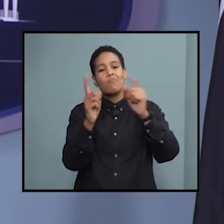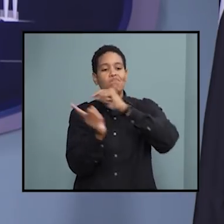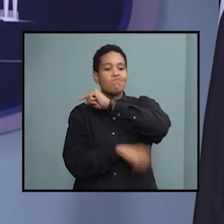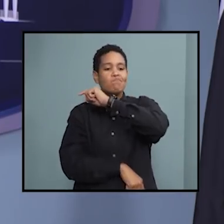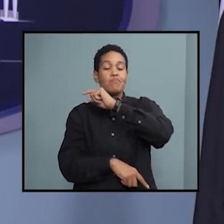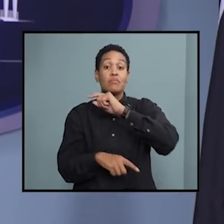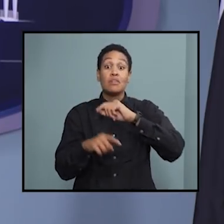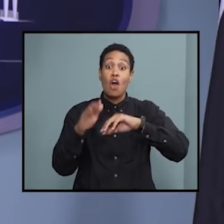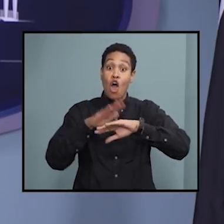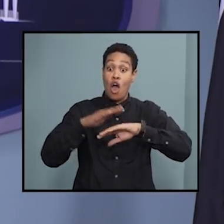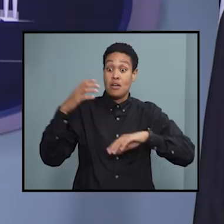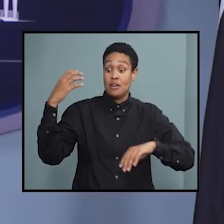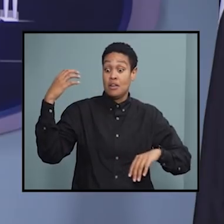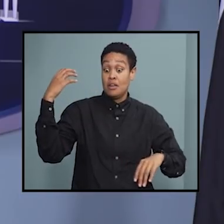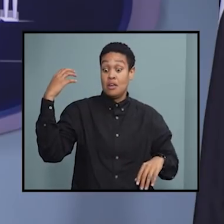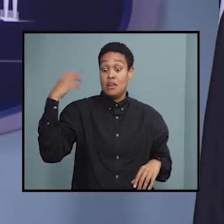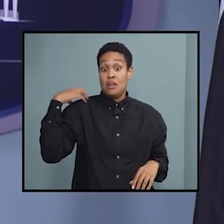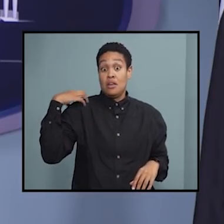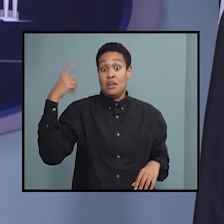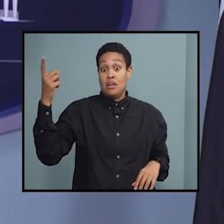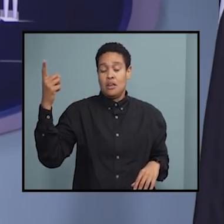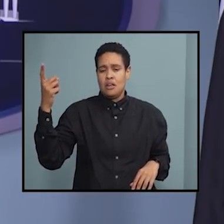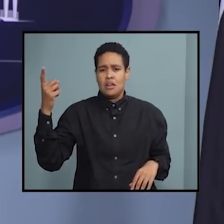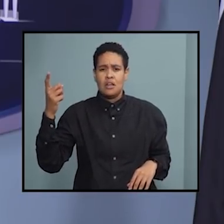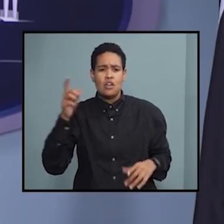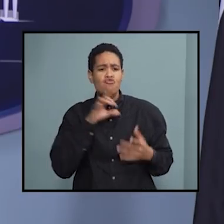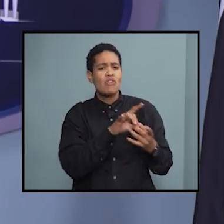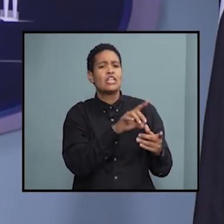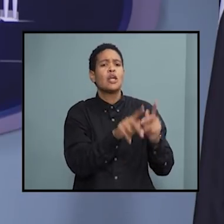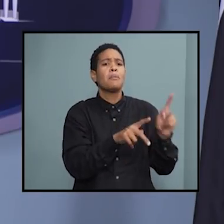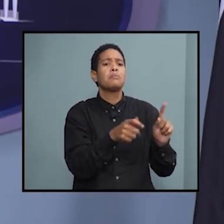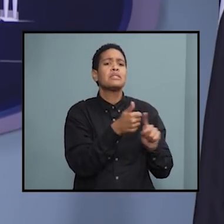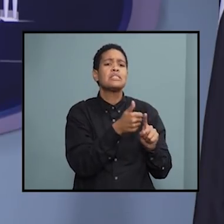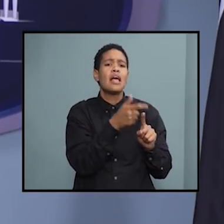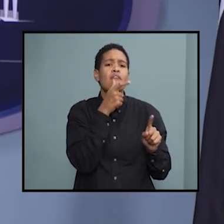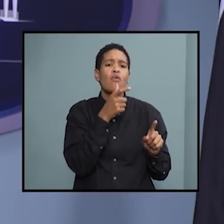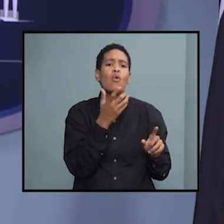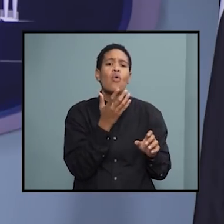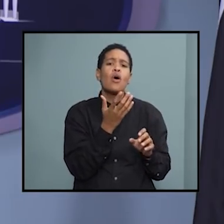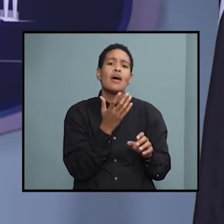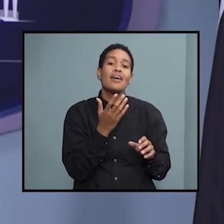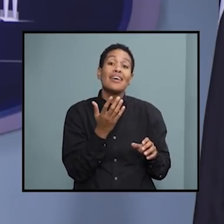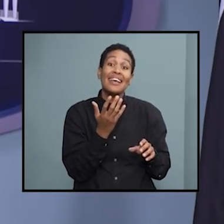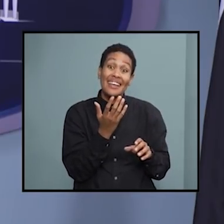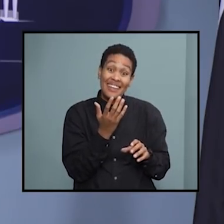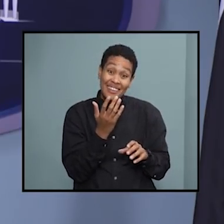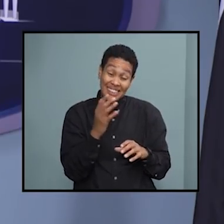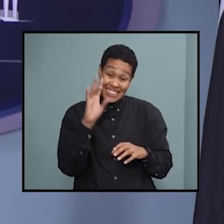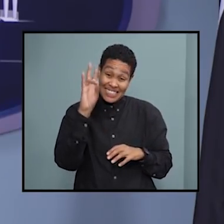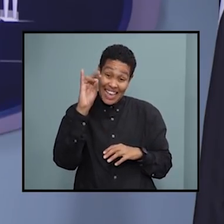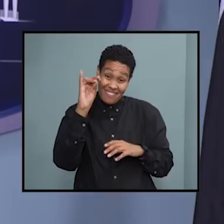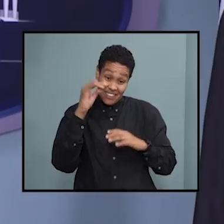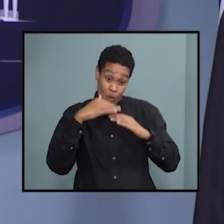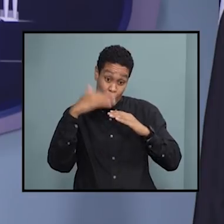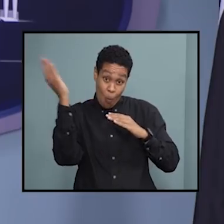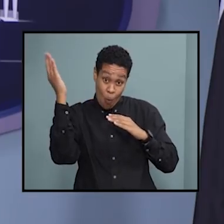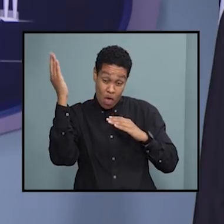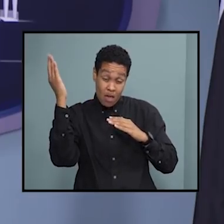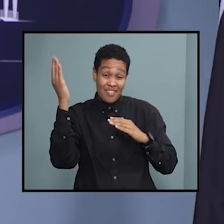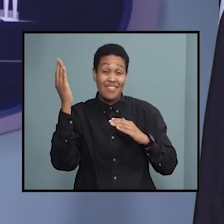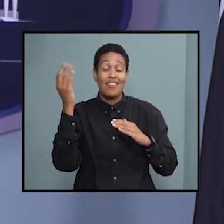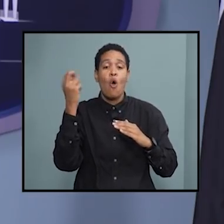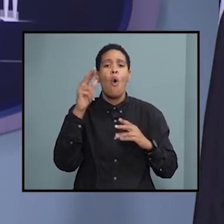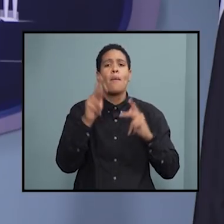on employees in relation to persons who have attained the age of 70 years or more, or persons